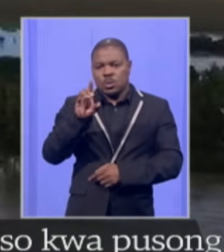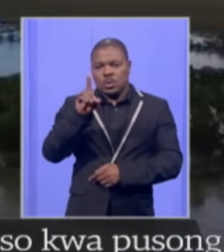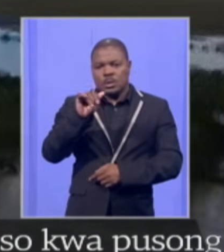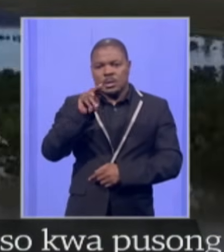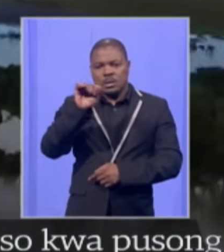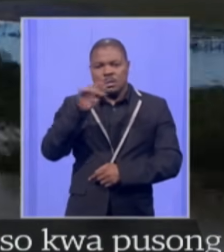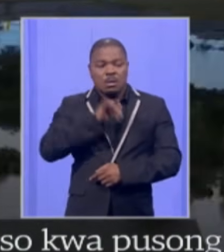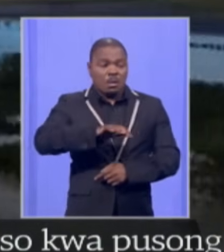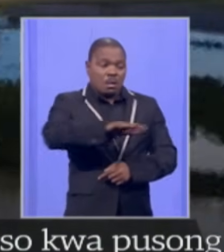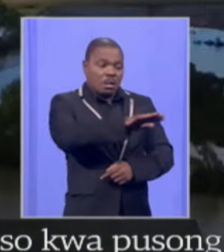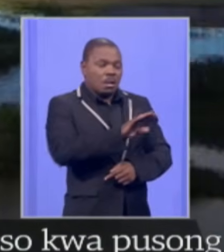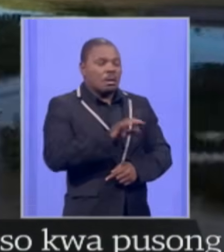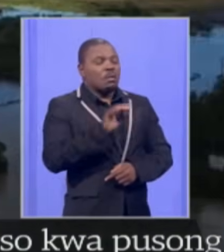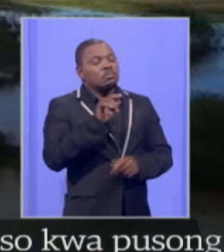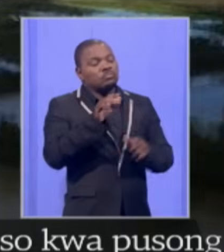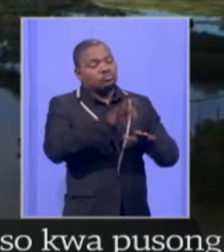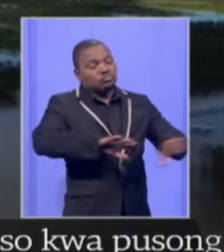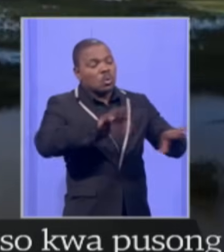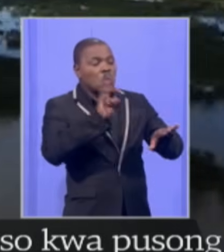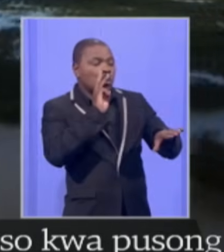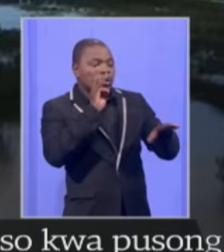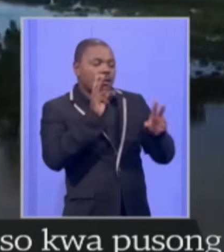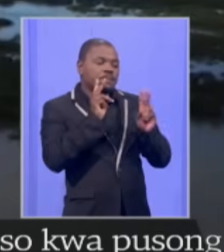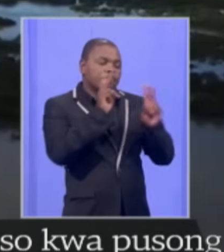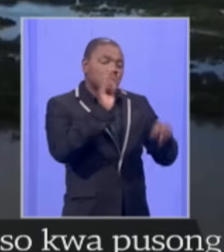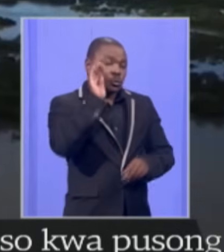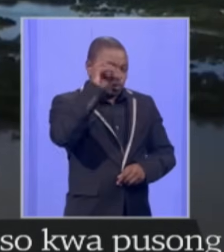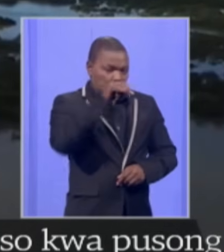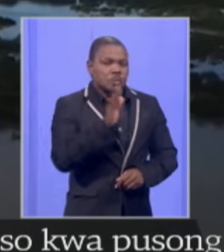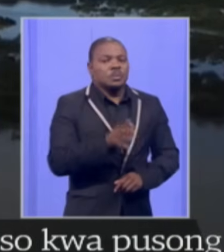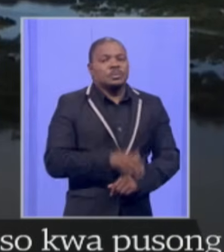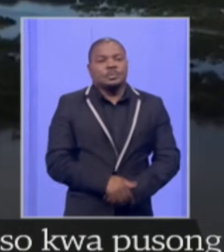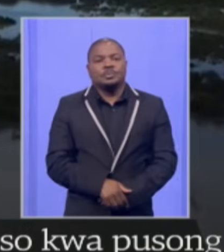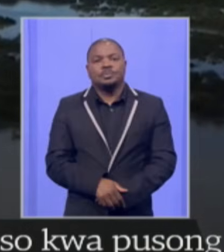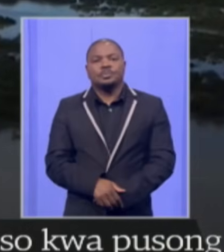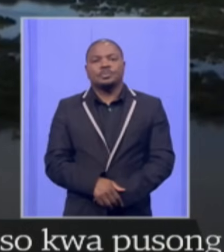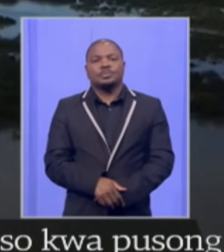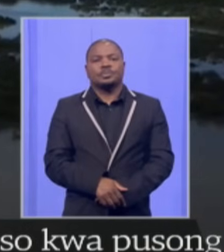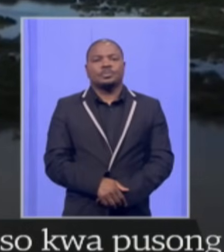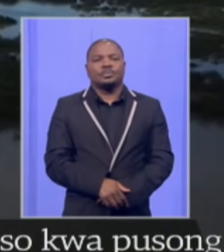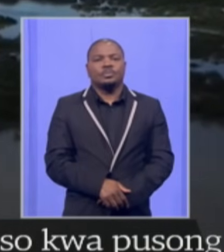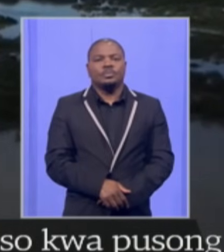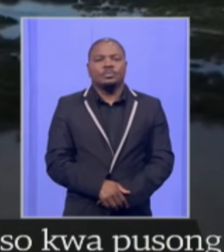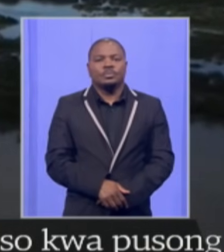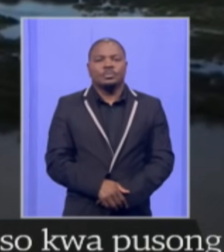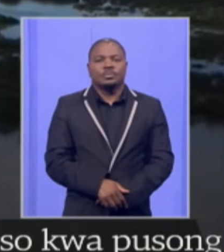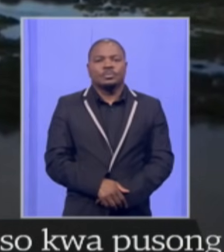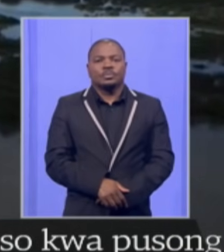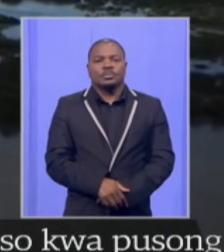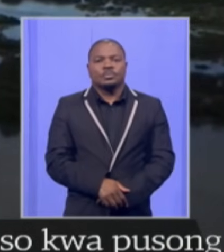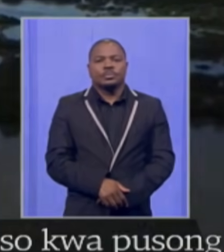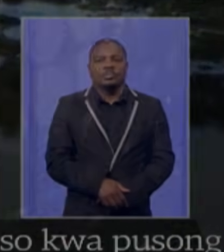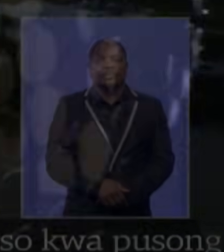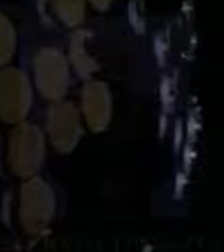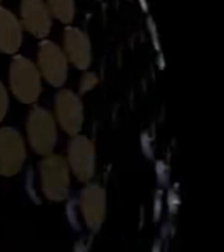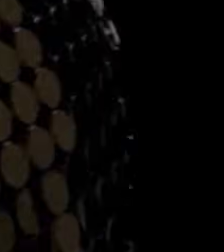la Bloemhof ka moso. Thabiso Moss, SABC News, Bloemhof.